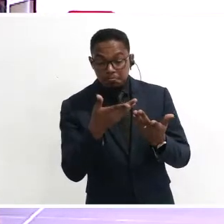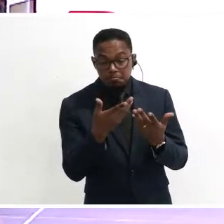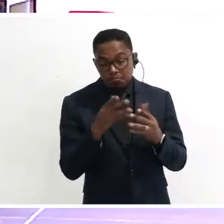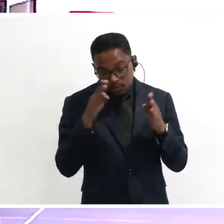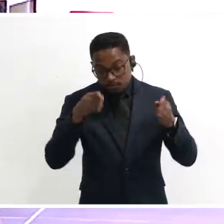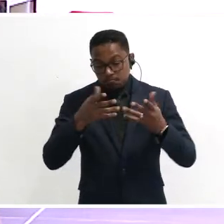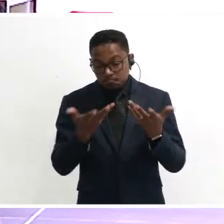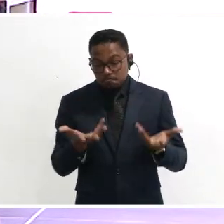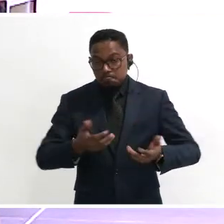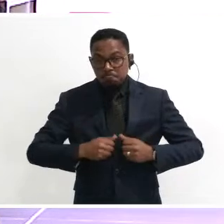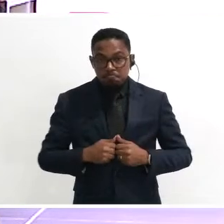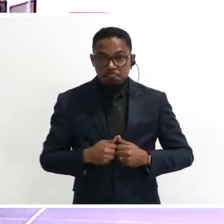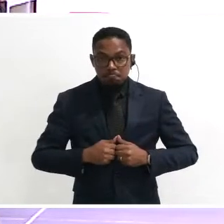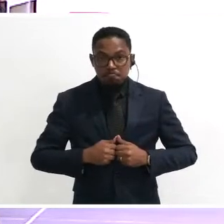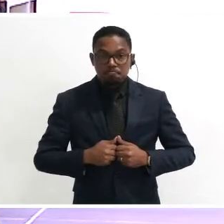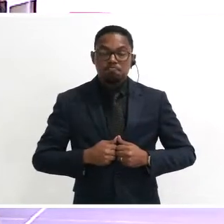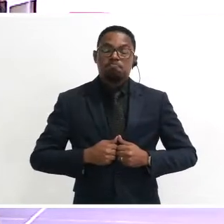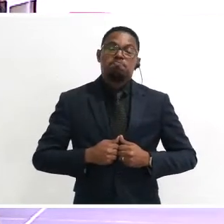Adelante.